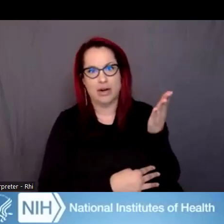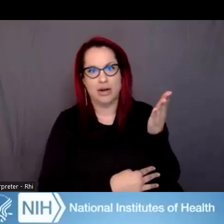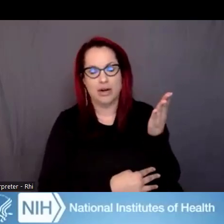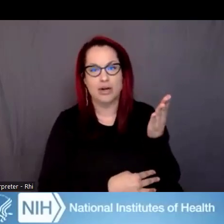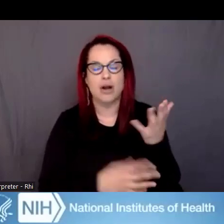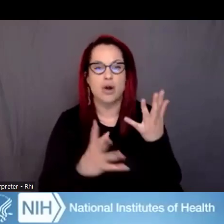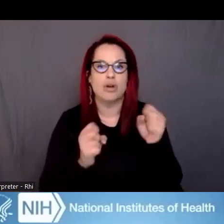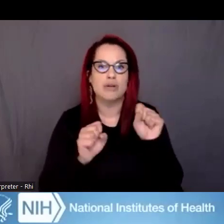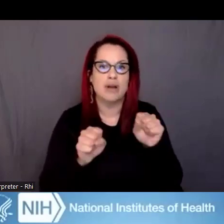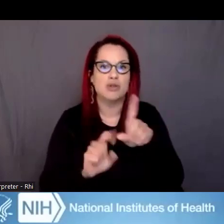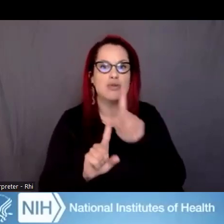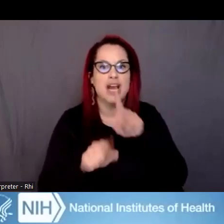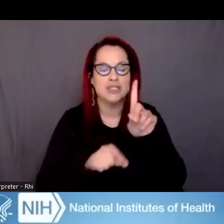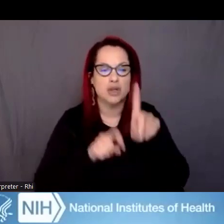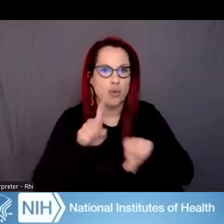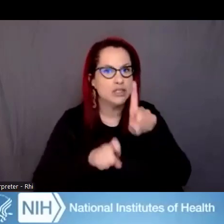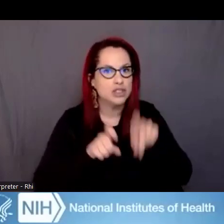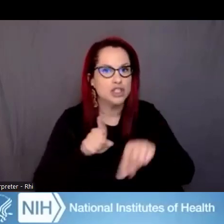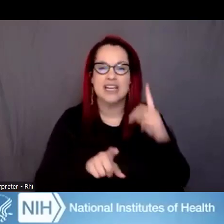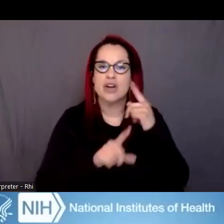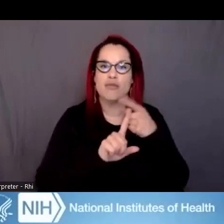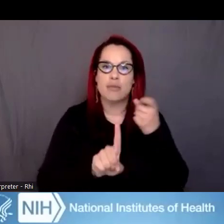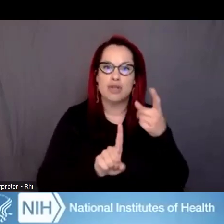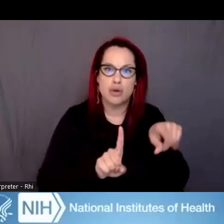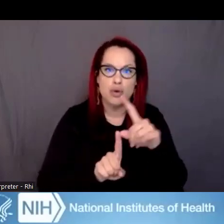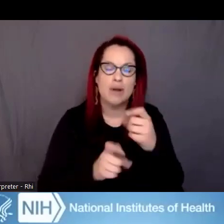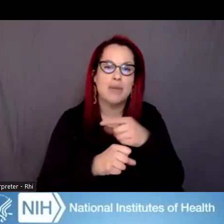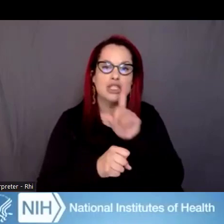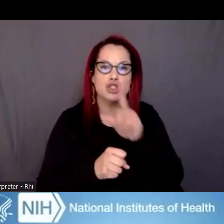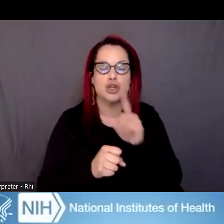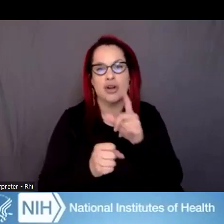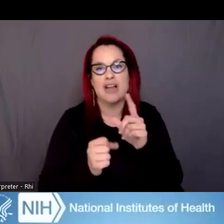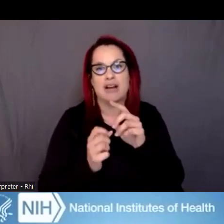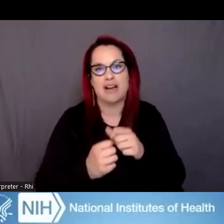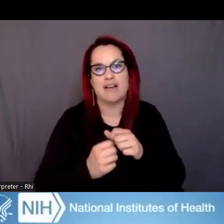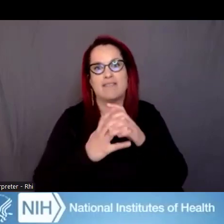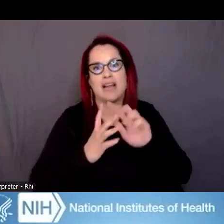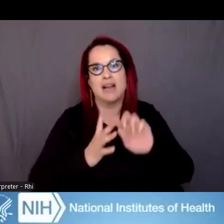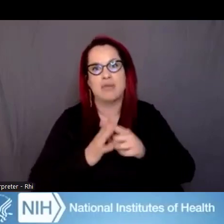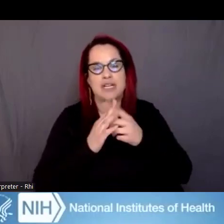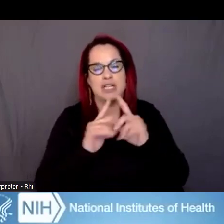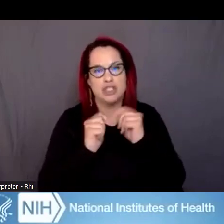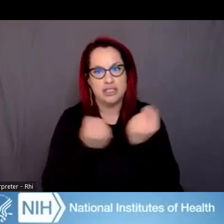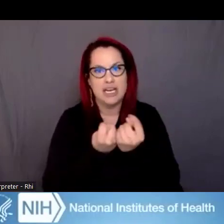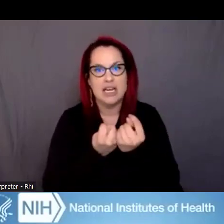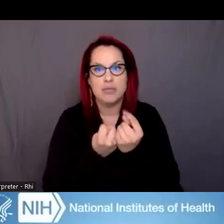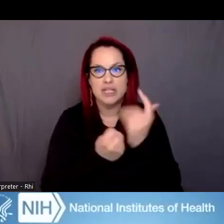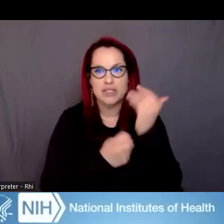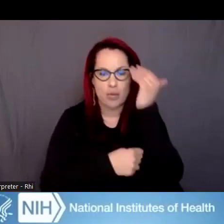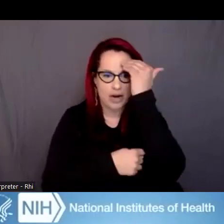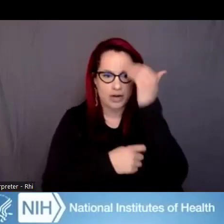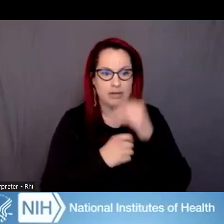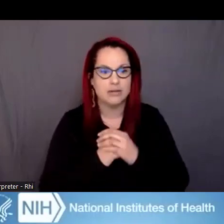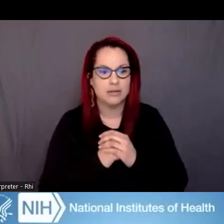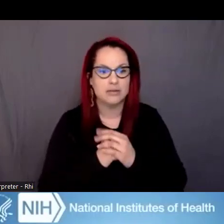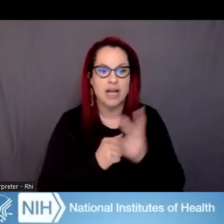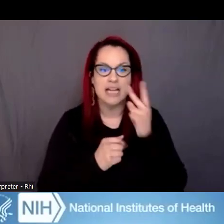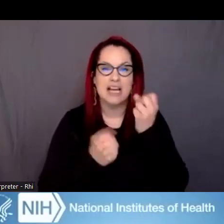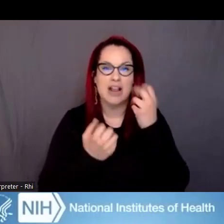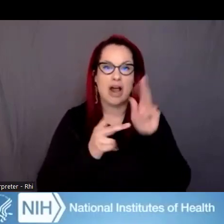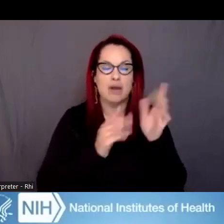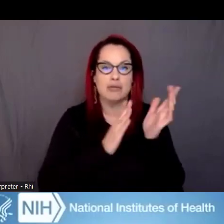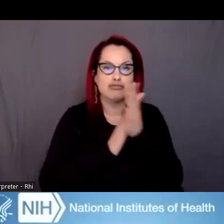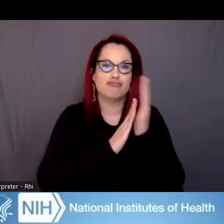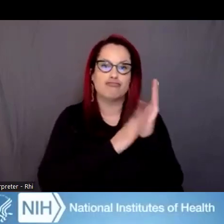answer questions, to hear from you, and make sure the implementation team is aware. I see that we're getting lots of applause and hearts,